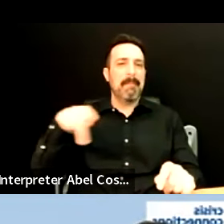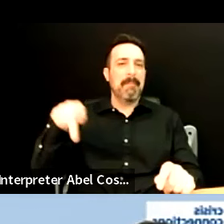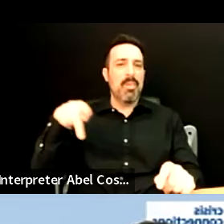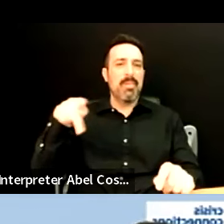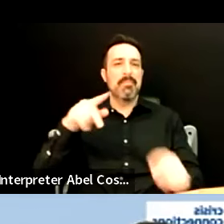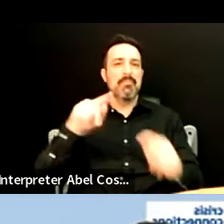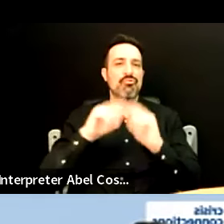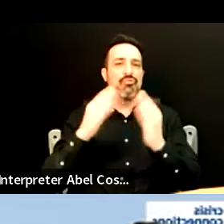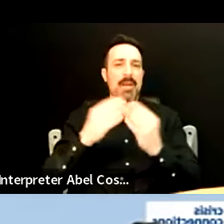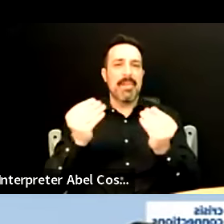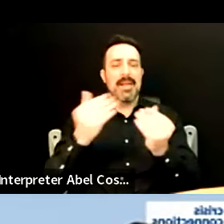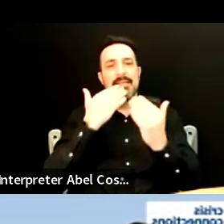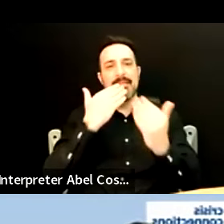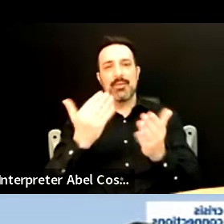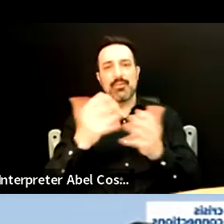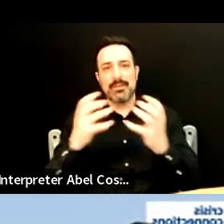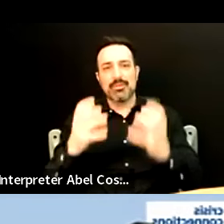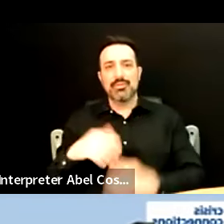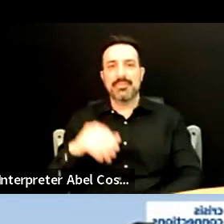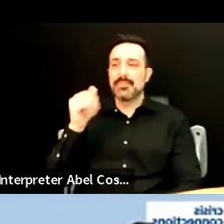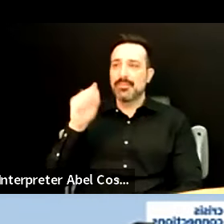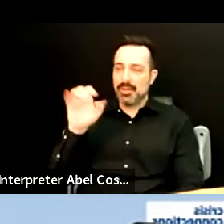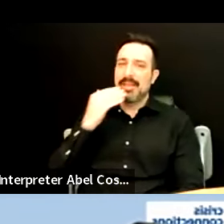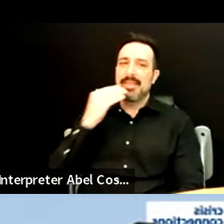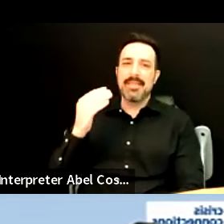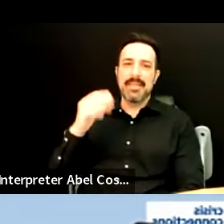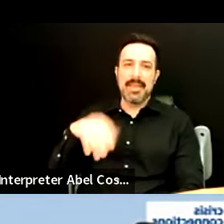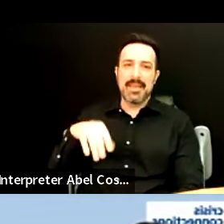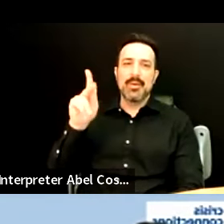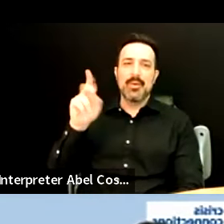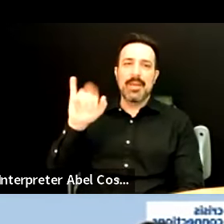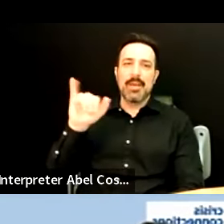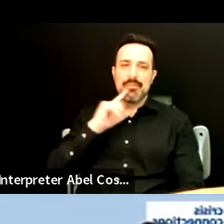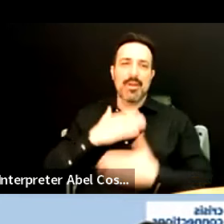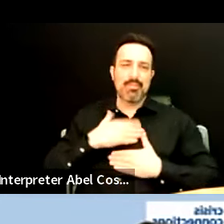much. Thank you, Carrie. Appreciate you doing that.